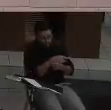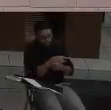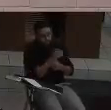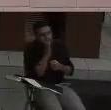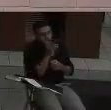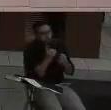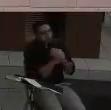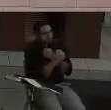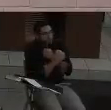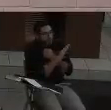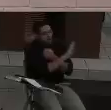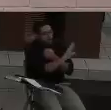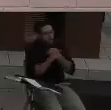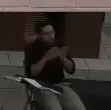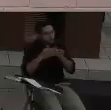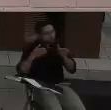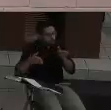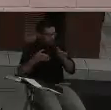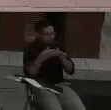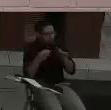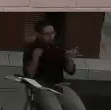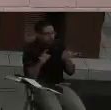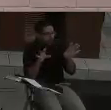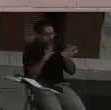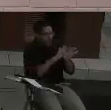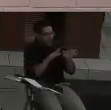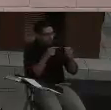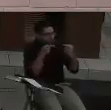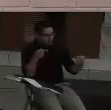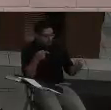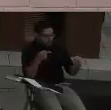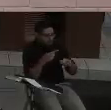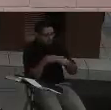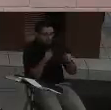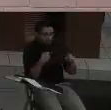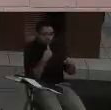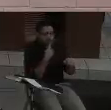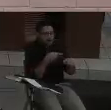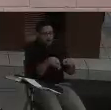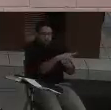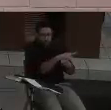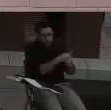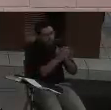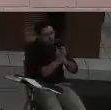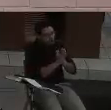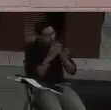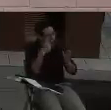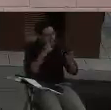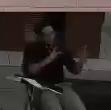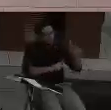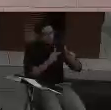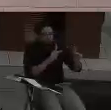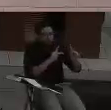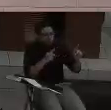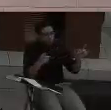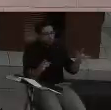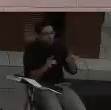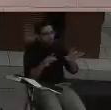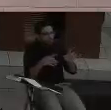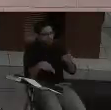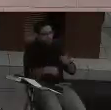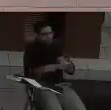neighbor and hate your enemy. But I say to you, love your enemies and pray for those who persecute you,